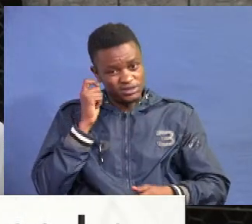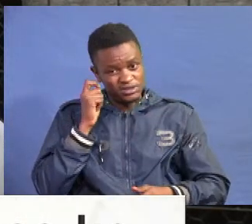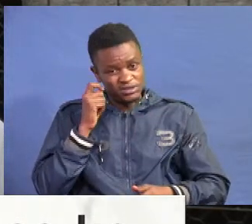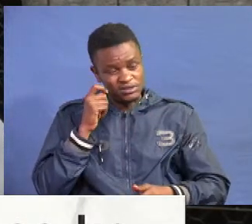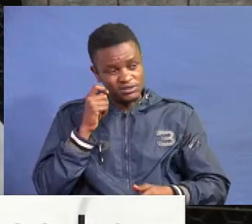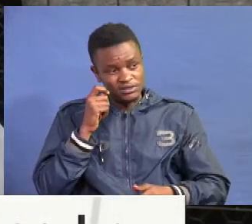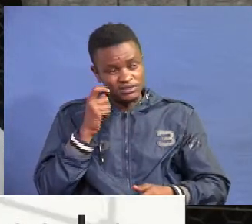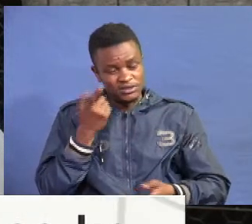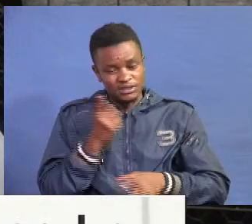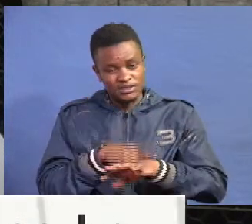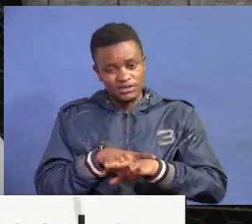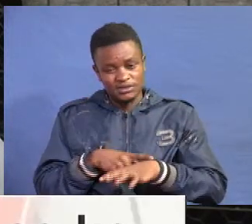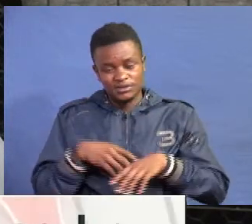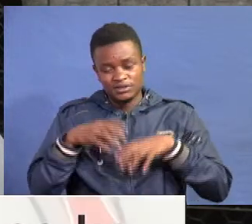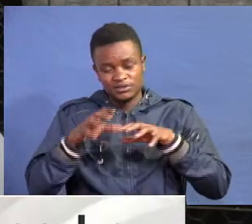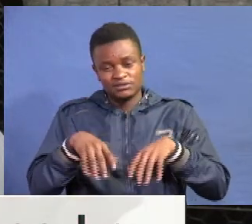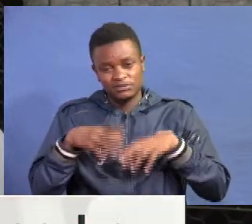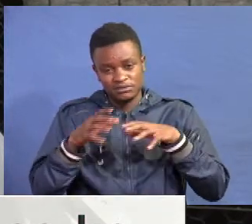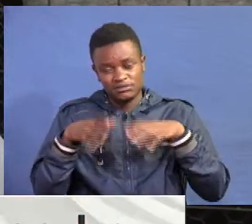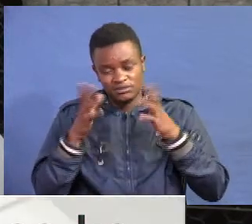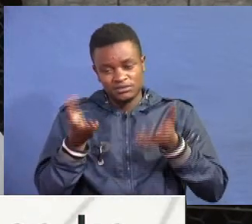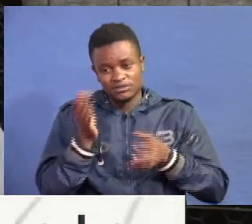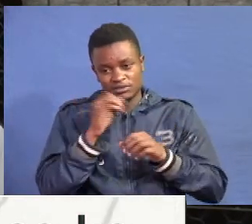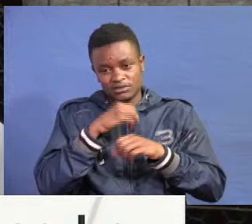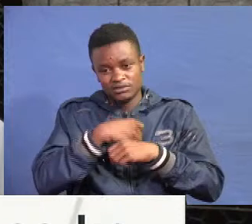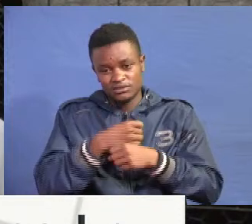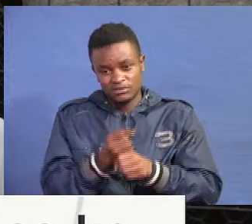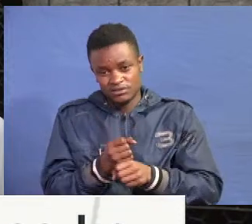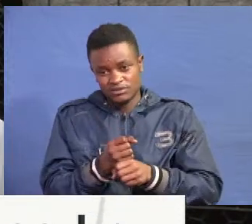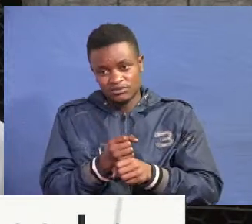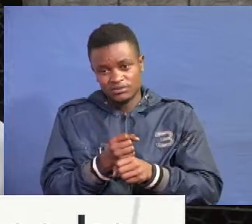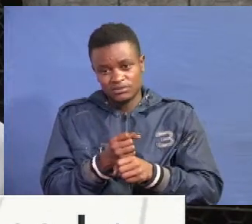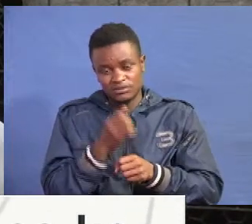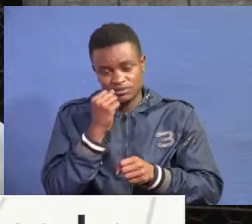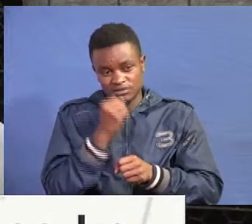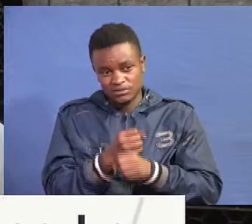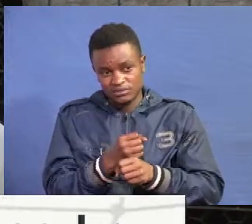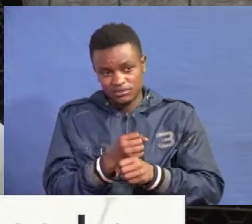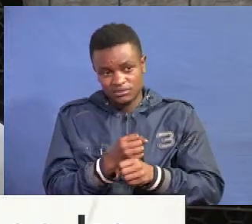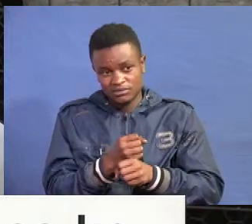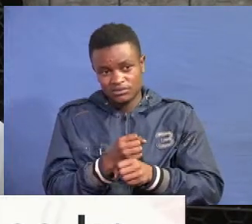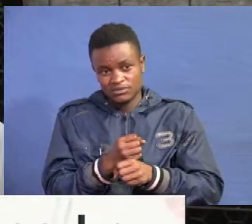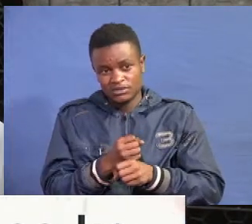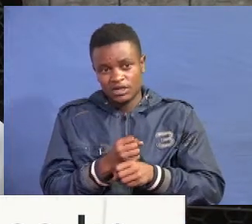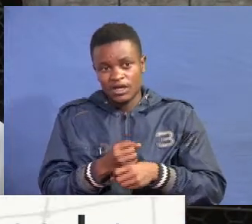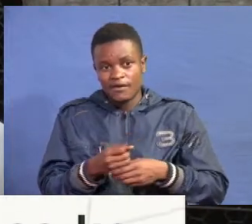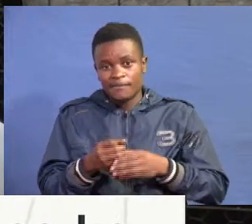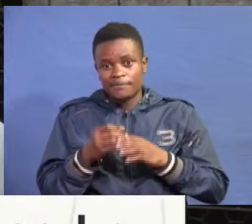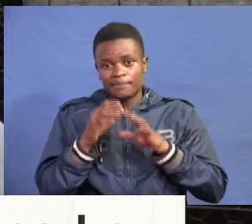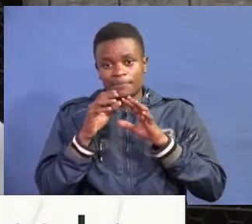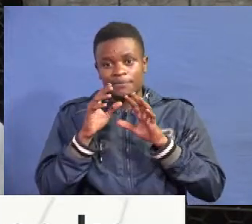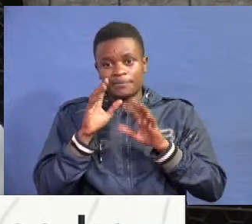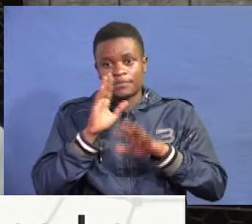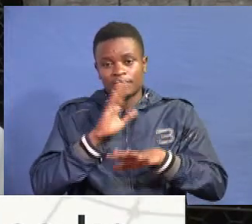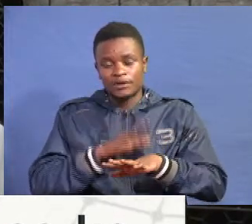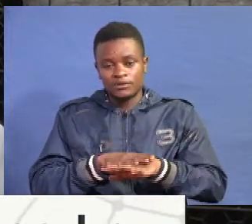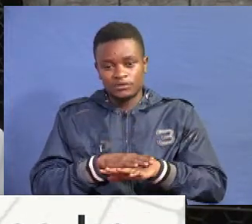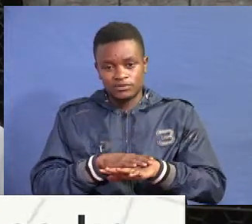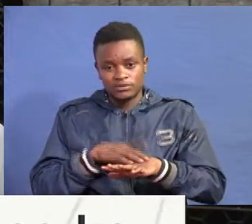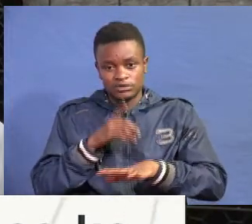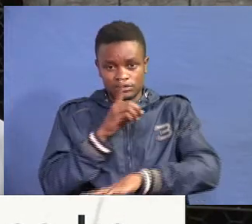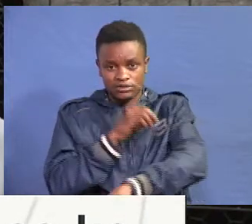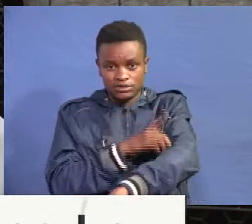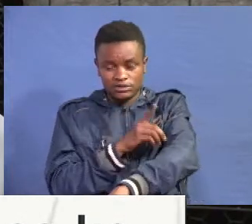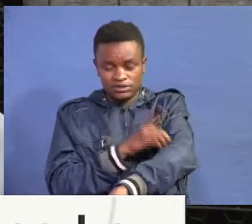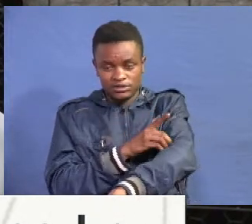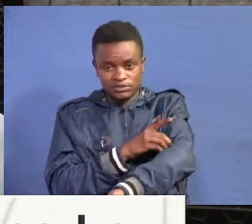that gap and do proper vaccination, proper heat provision, and supply these other small-scale farmers with